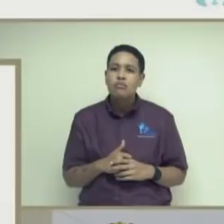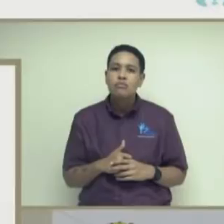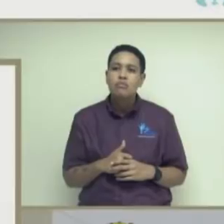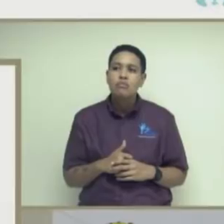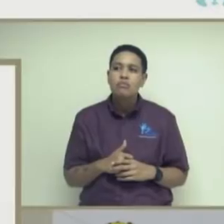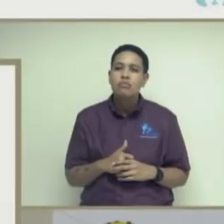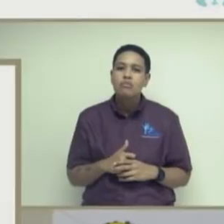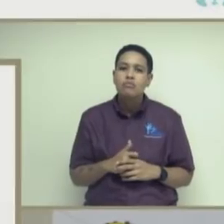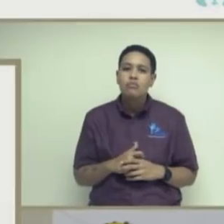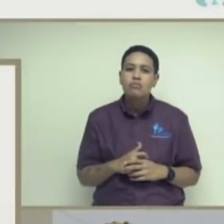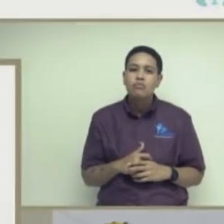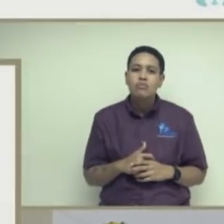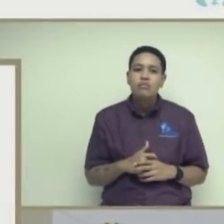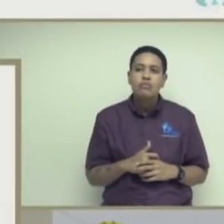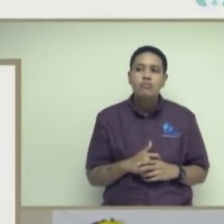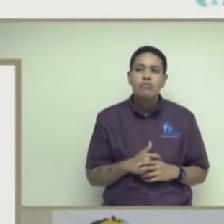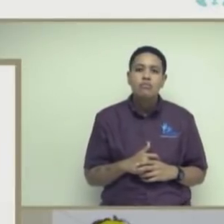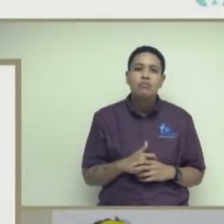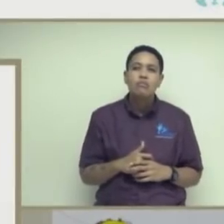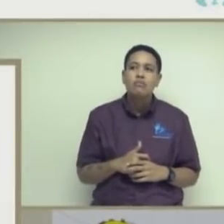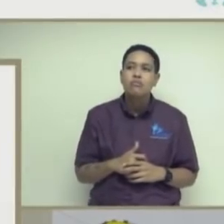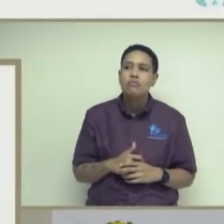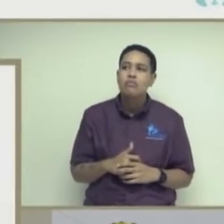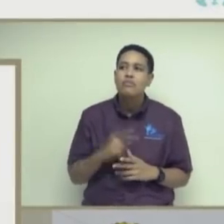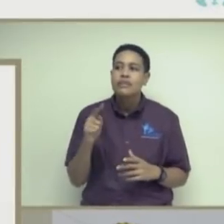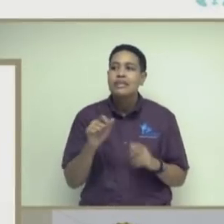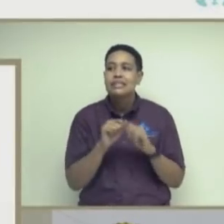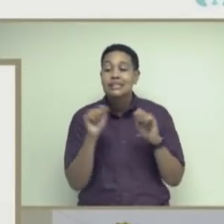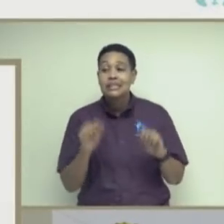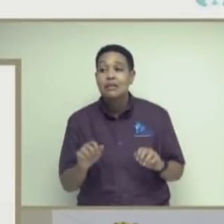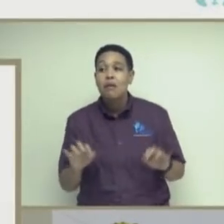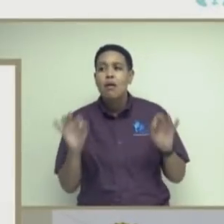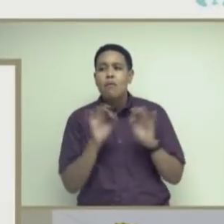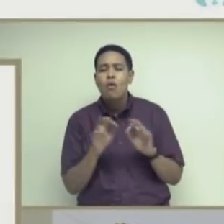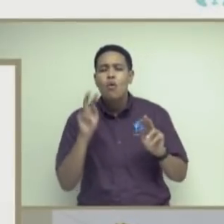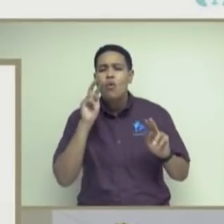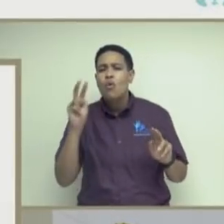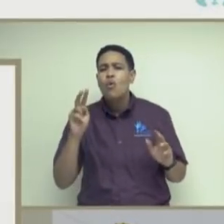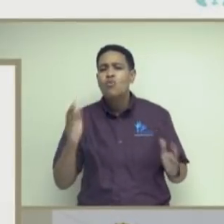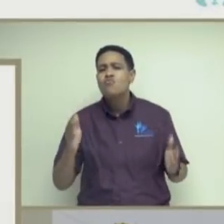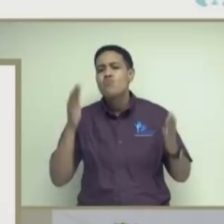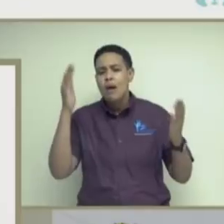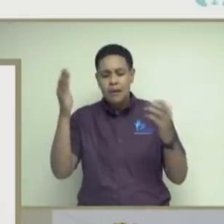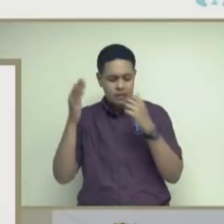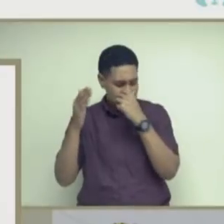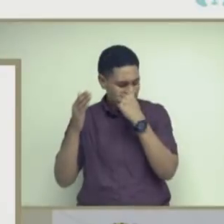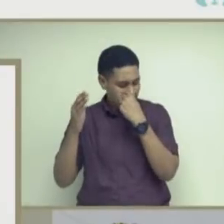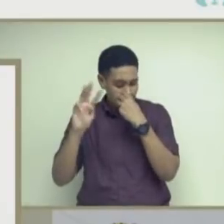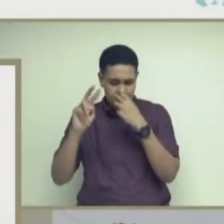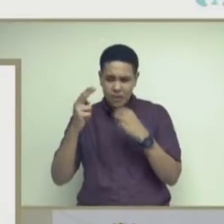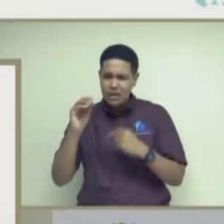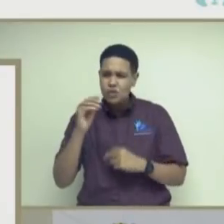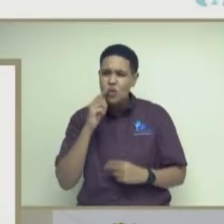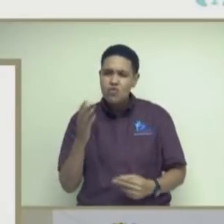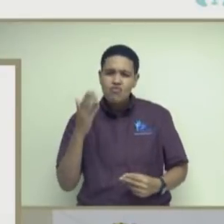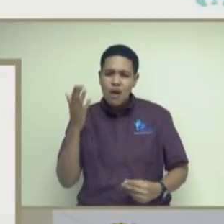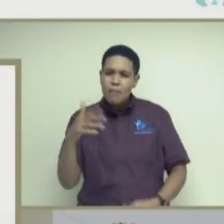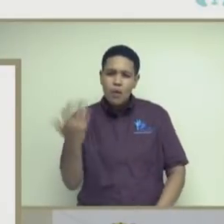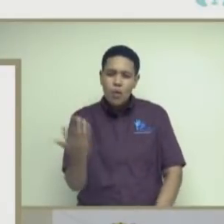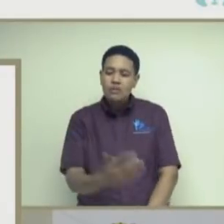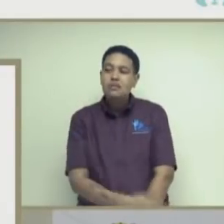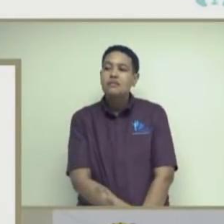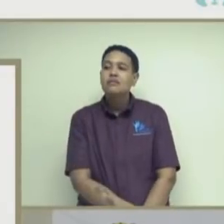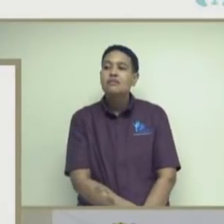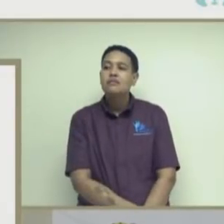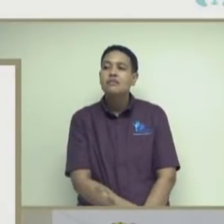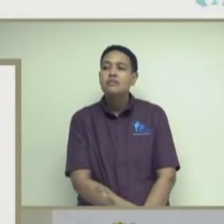systems are important when we look at what are the recommendations for WHO. And